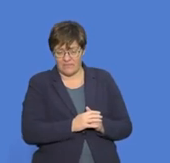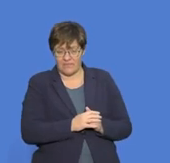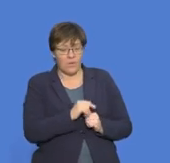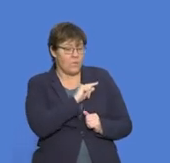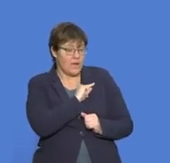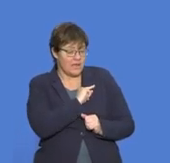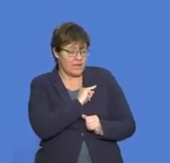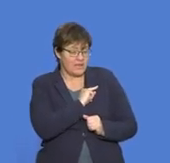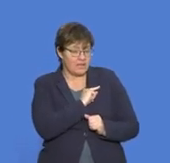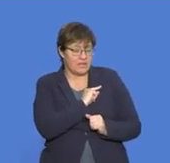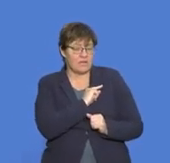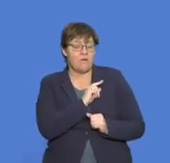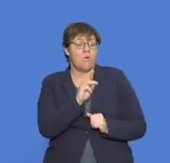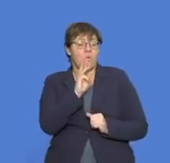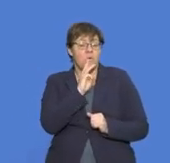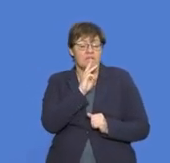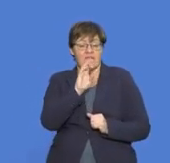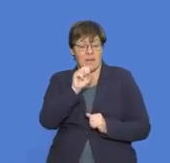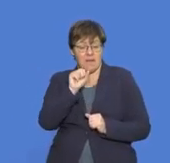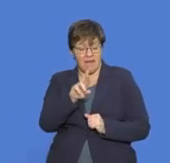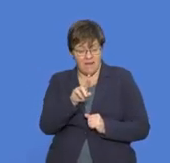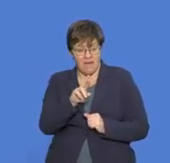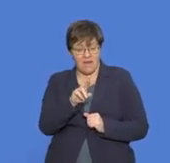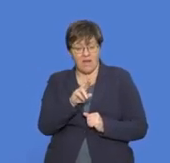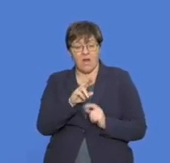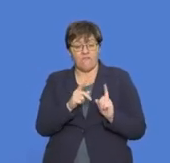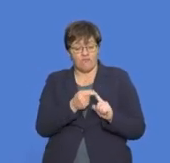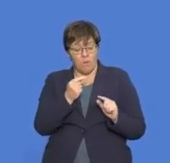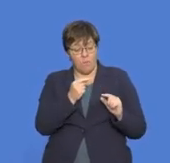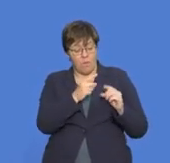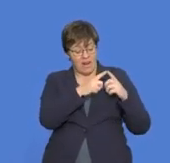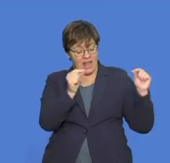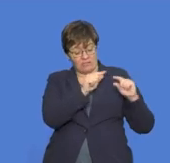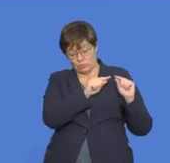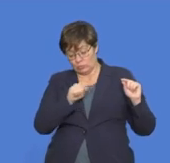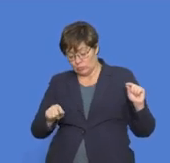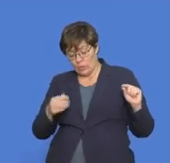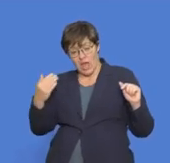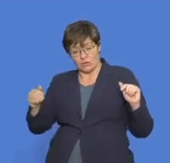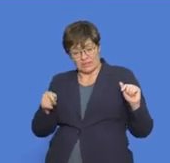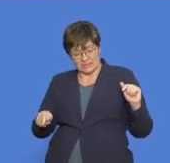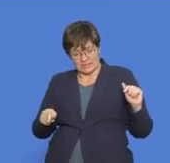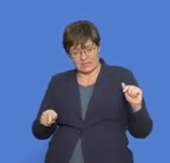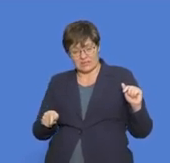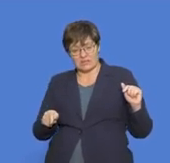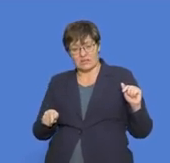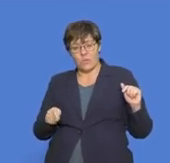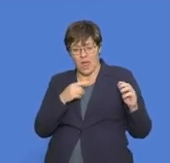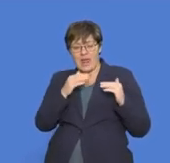because the water vapor moving out of the leaf remains near the